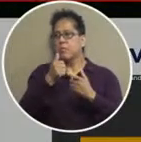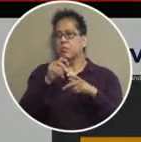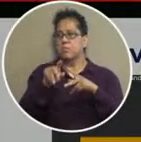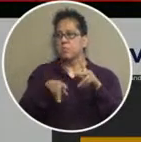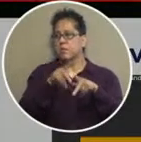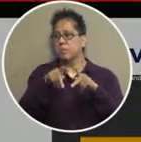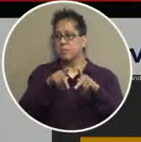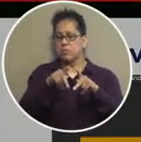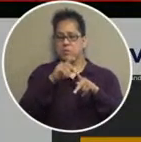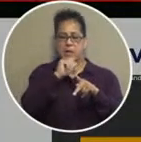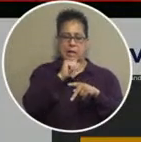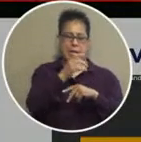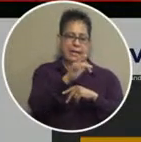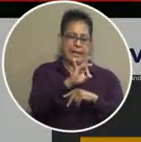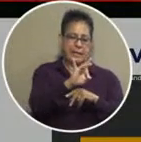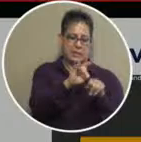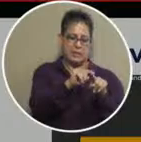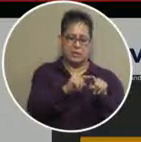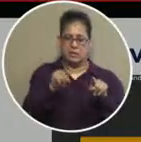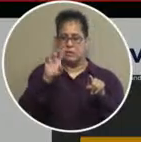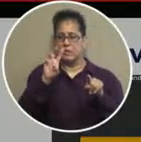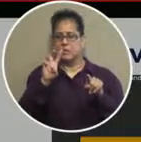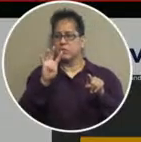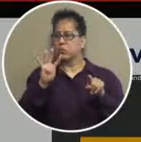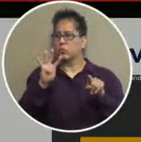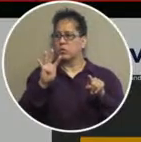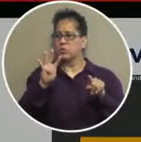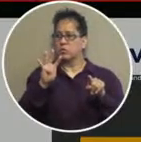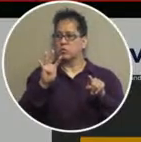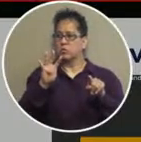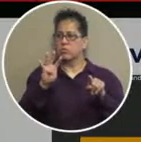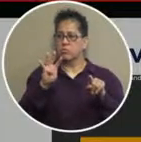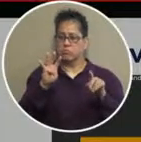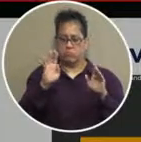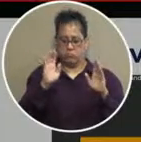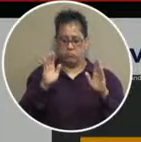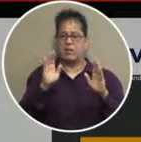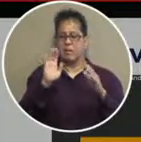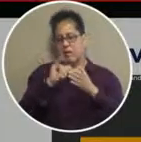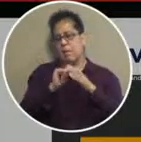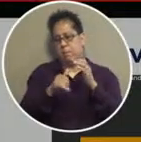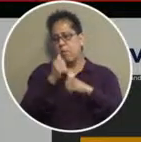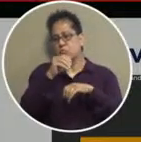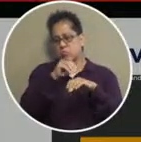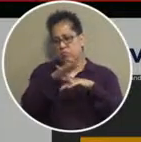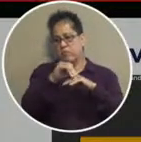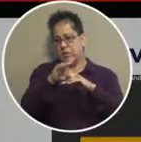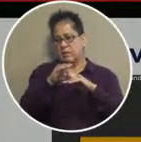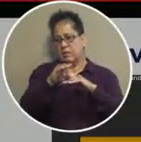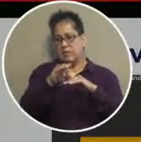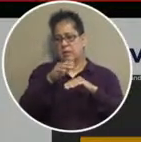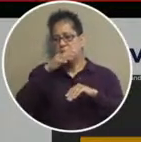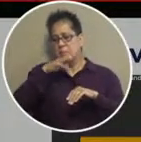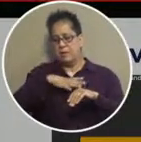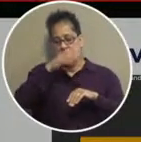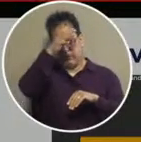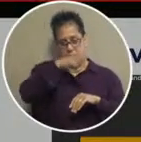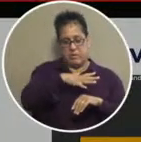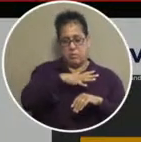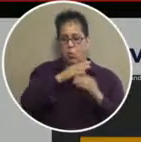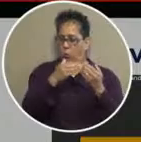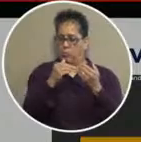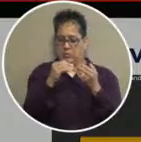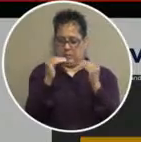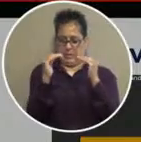people from 18 to 64 years of age, and we see that they're the mostly being affected. Males and females being almost